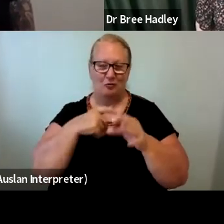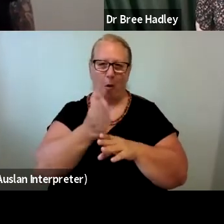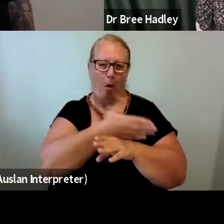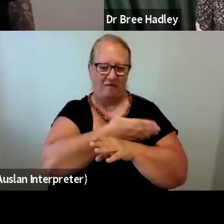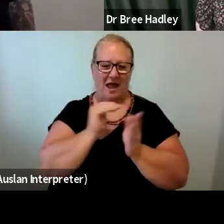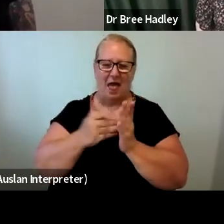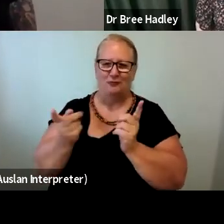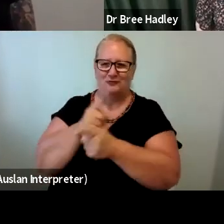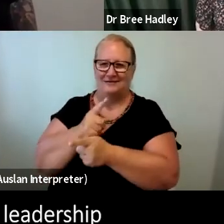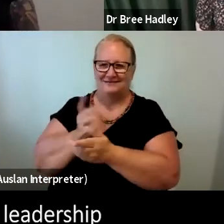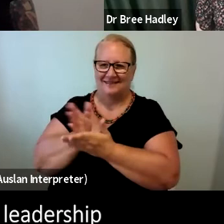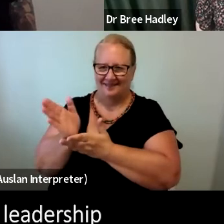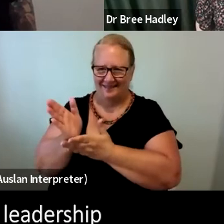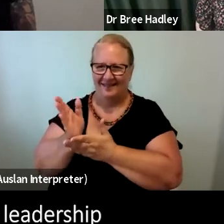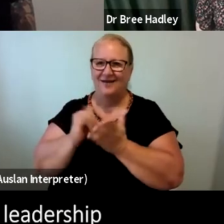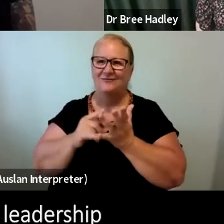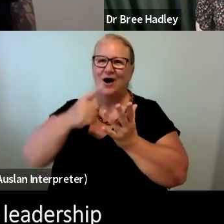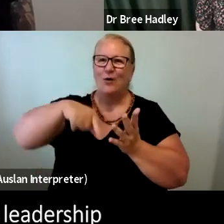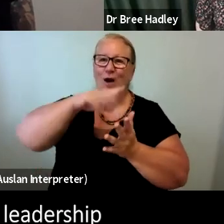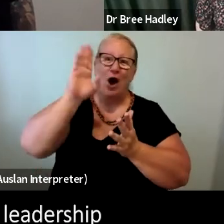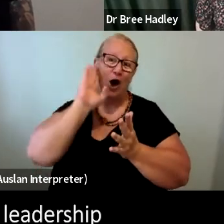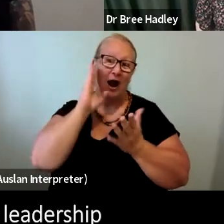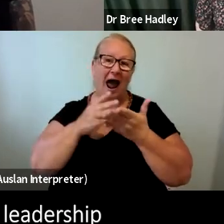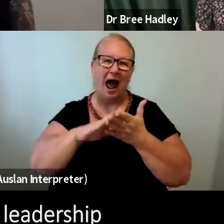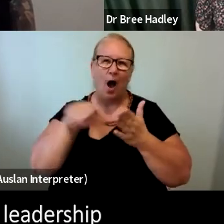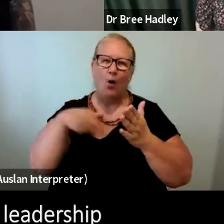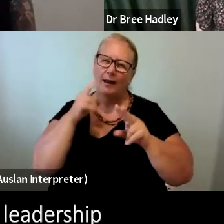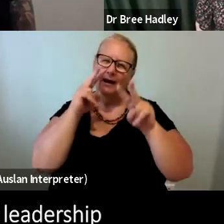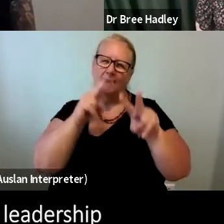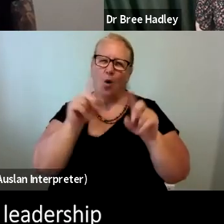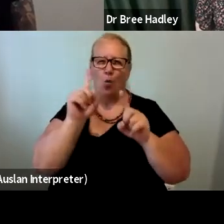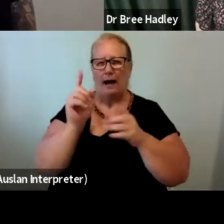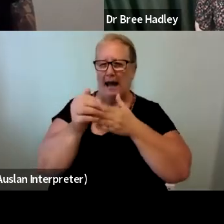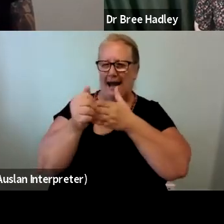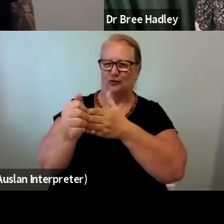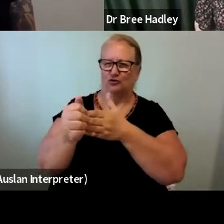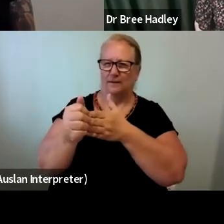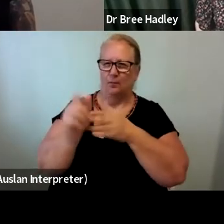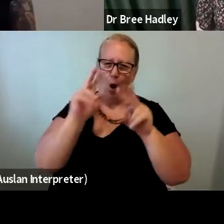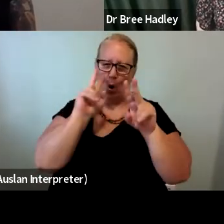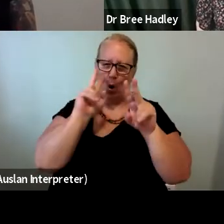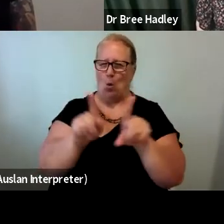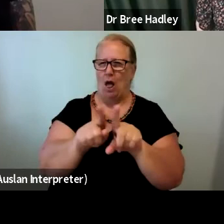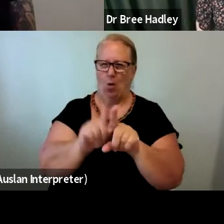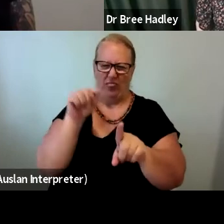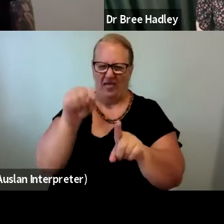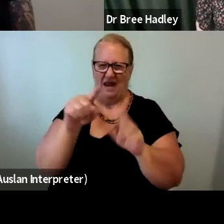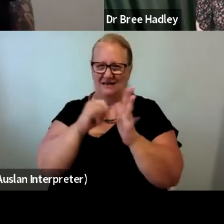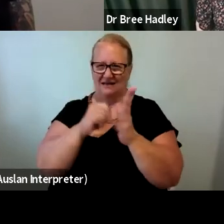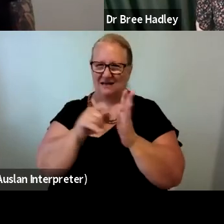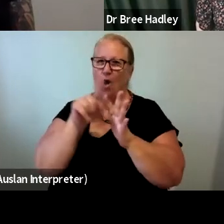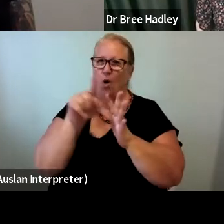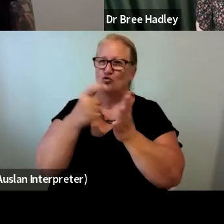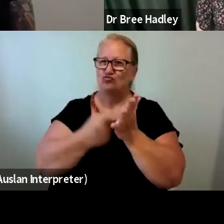little bit about how we perceive leadership and what leadership actually is. And then Racheal